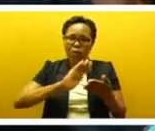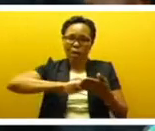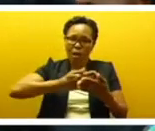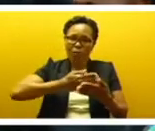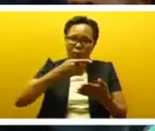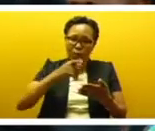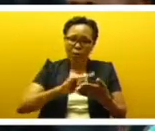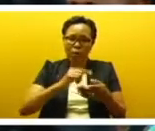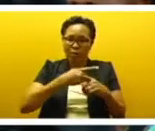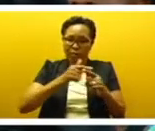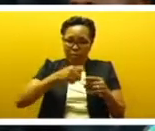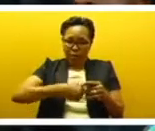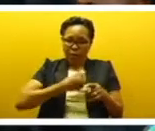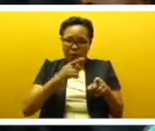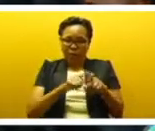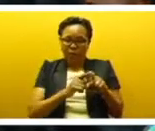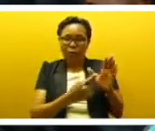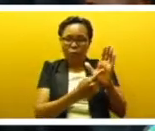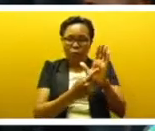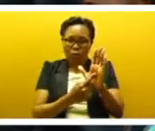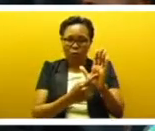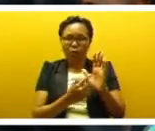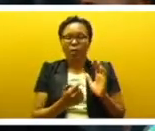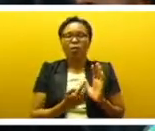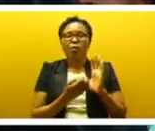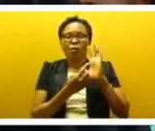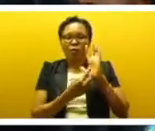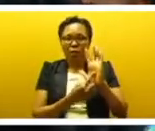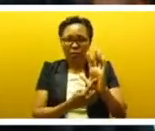show, Murang'a County,